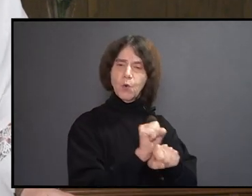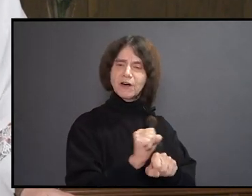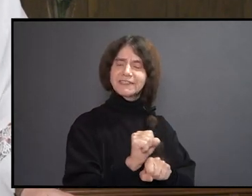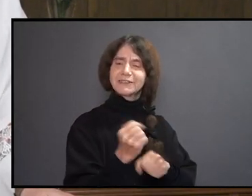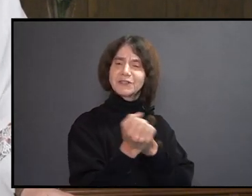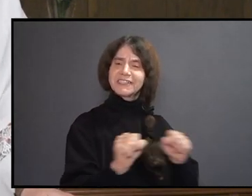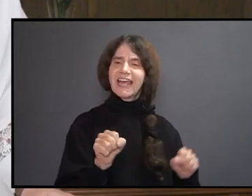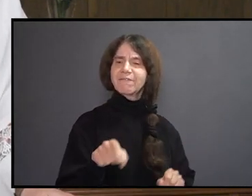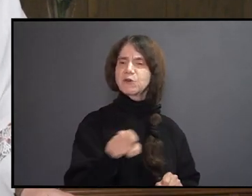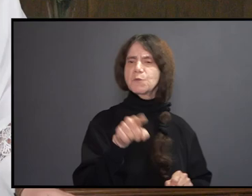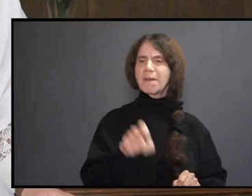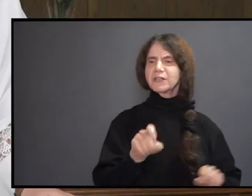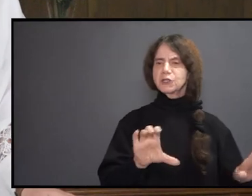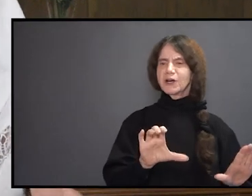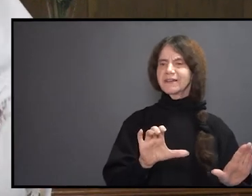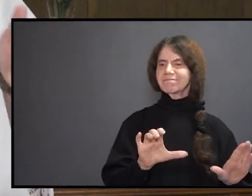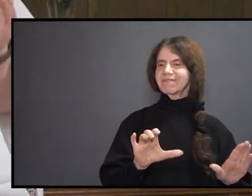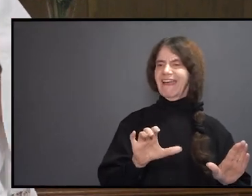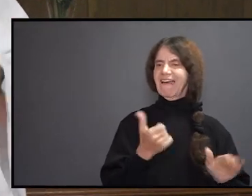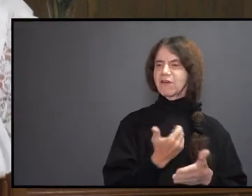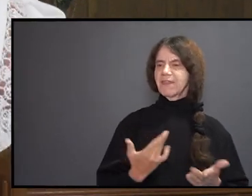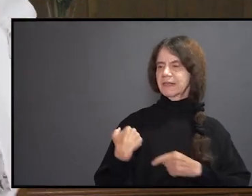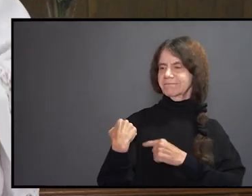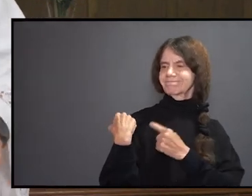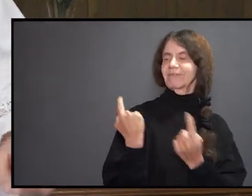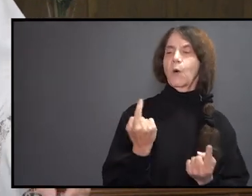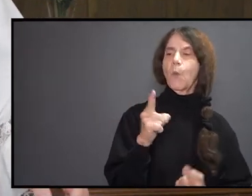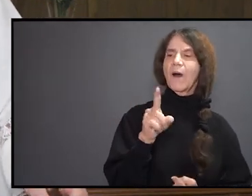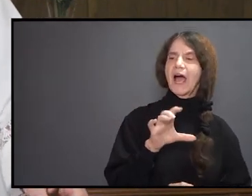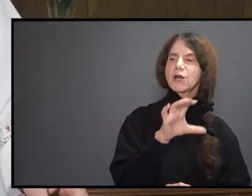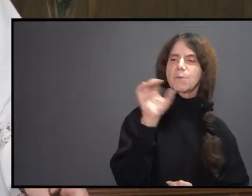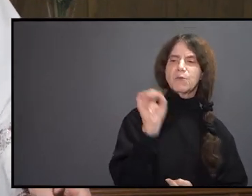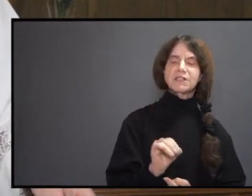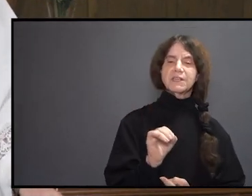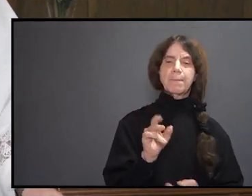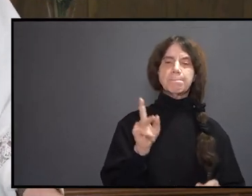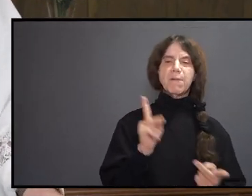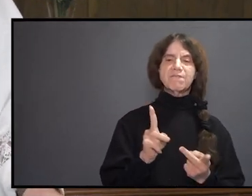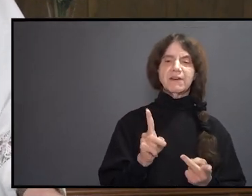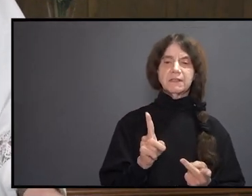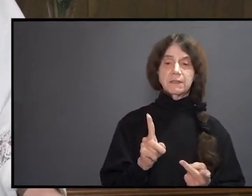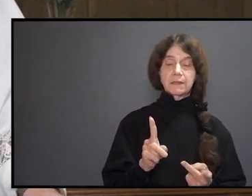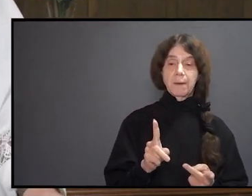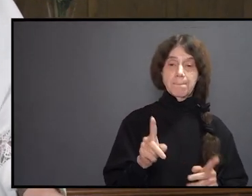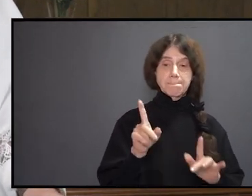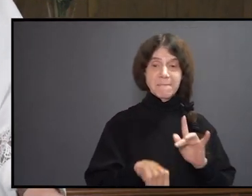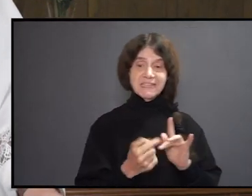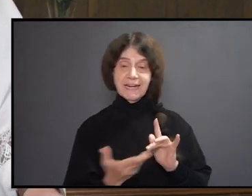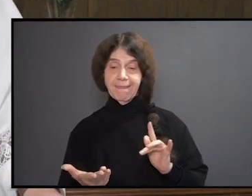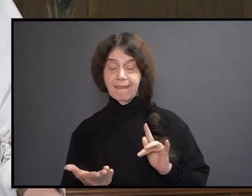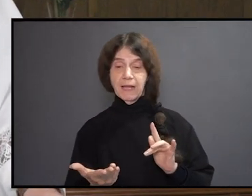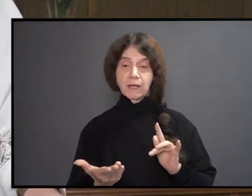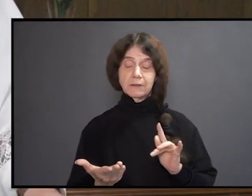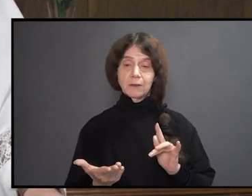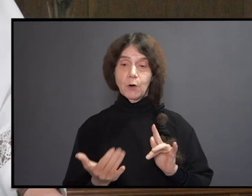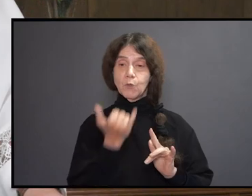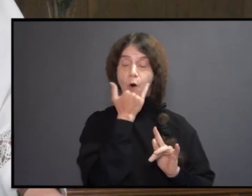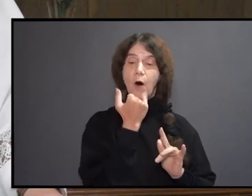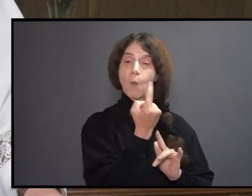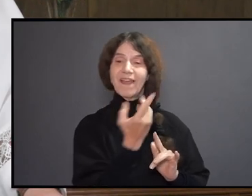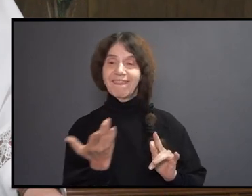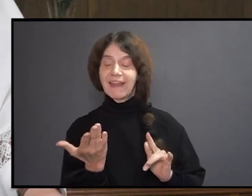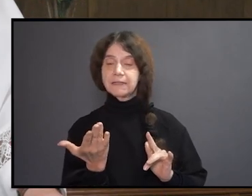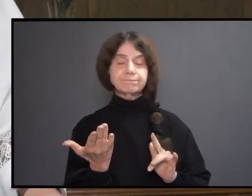save you, you must have done everything 100%. Leave anything out, and you've missed your